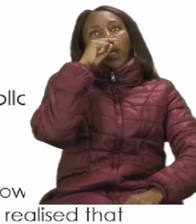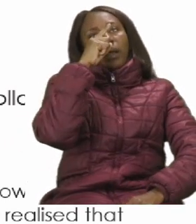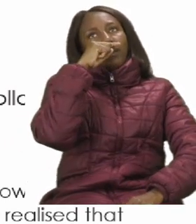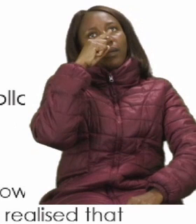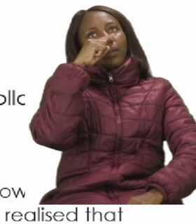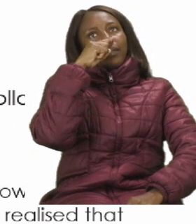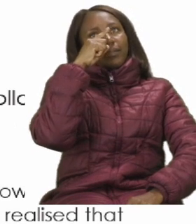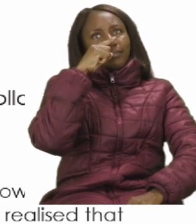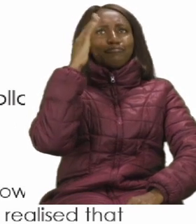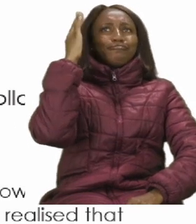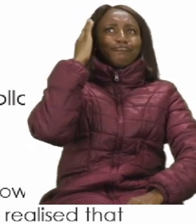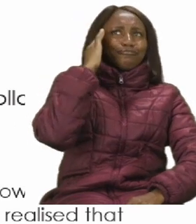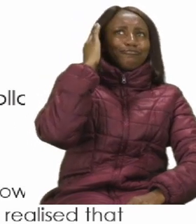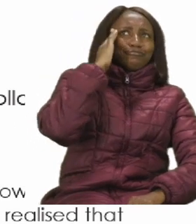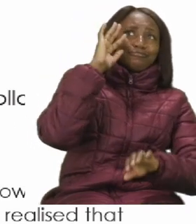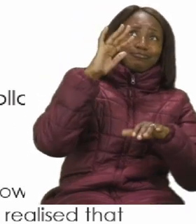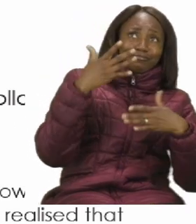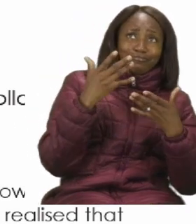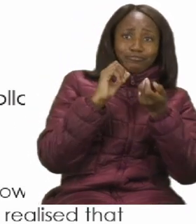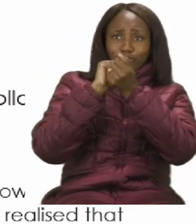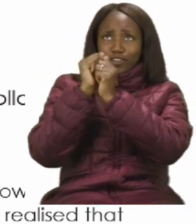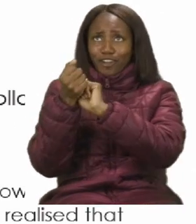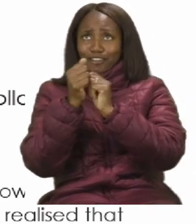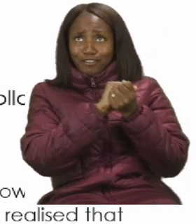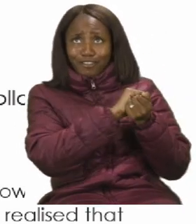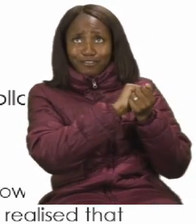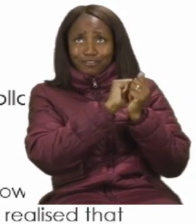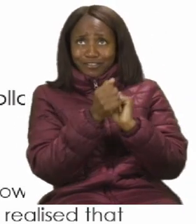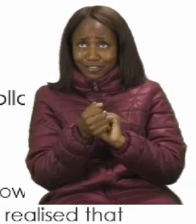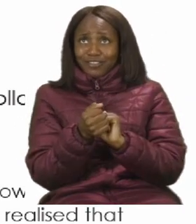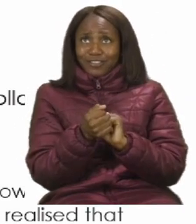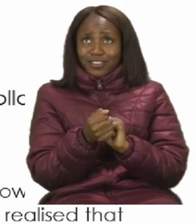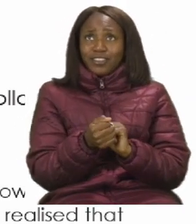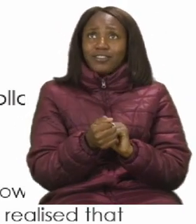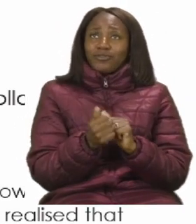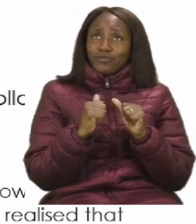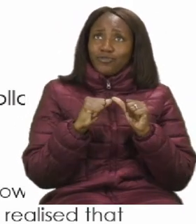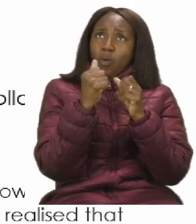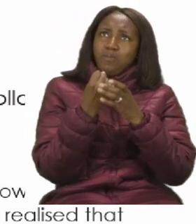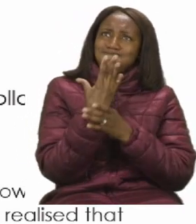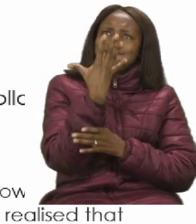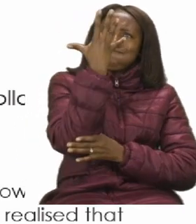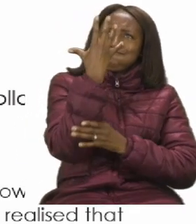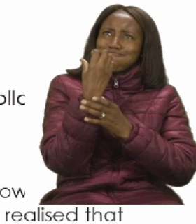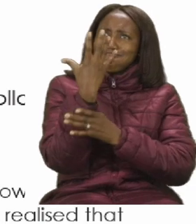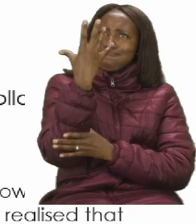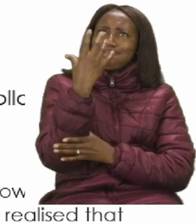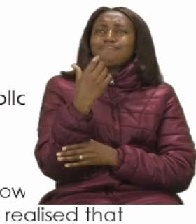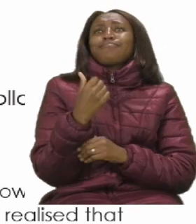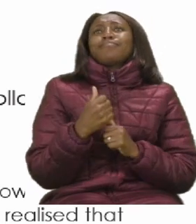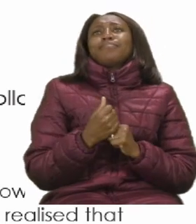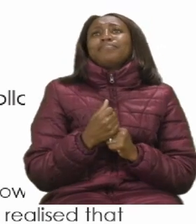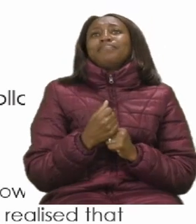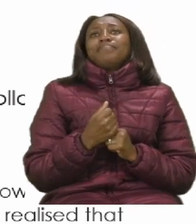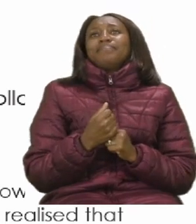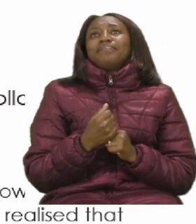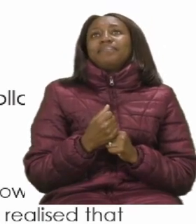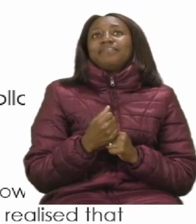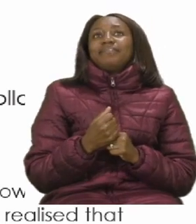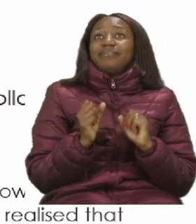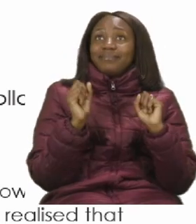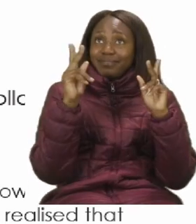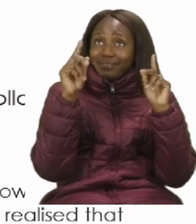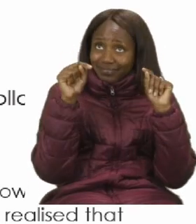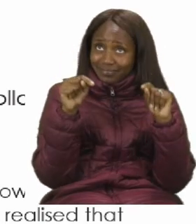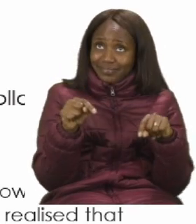had learned to change to keep itself alive. Right. Now, boys